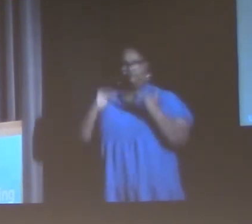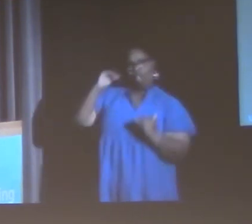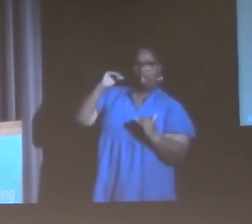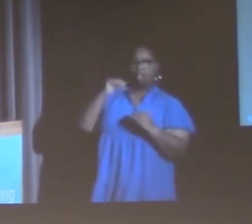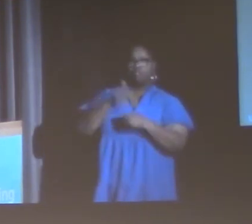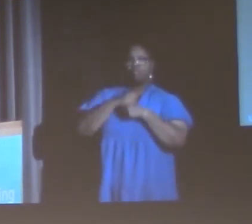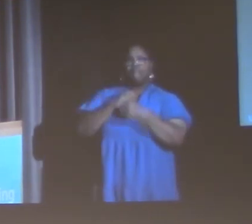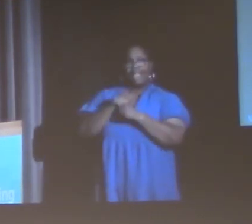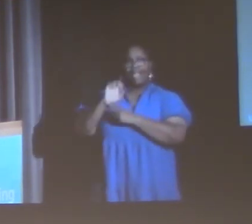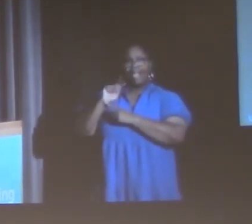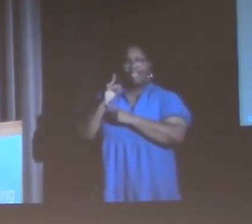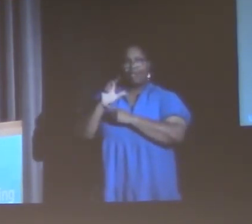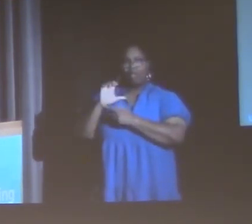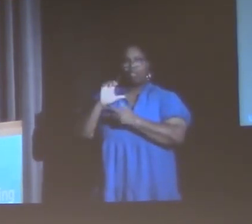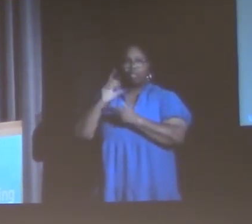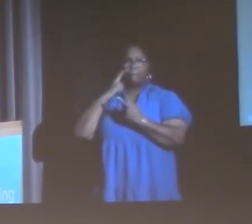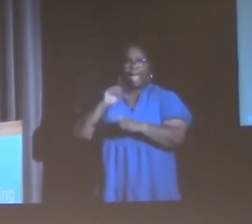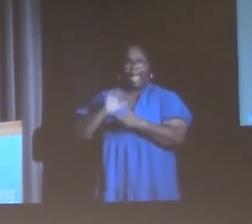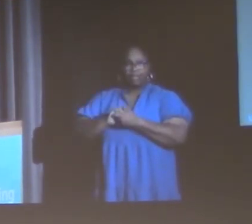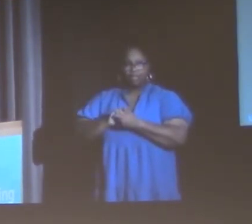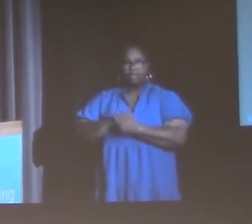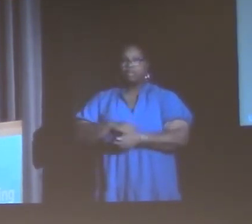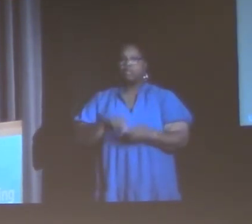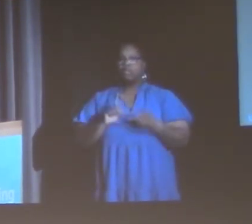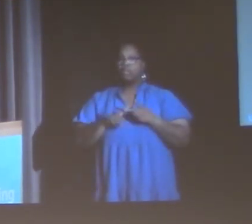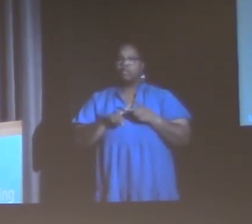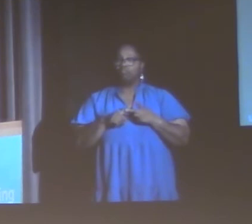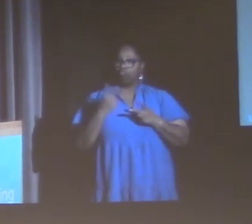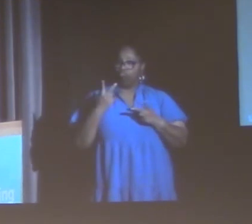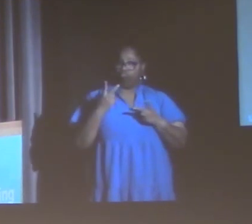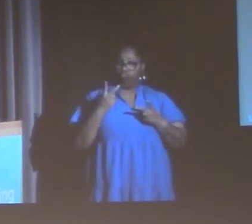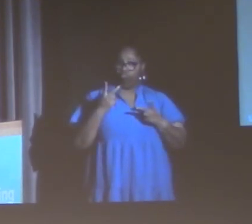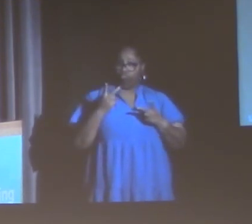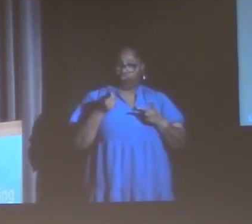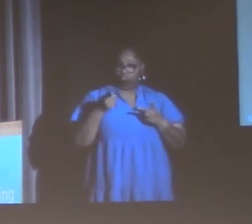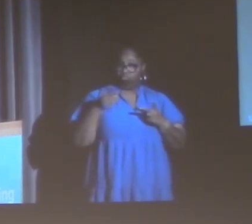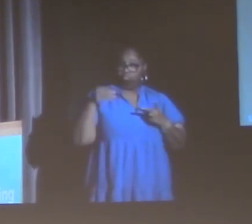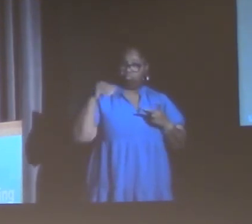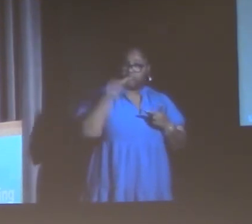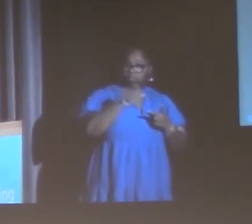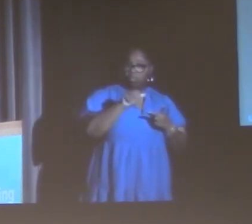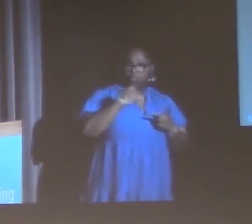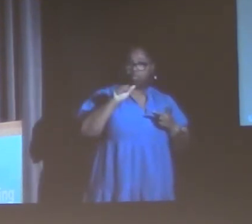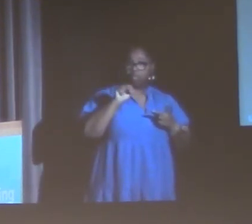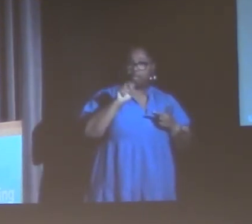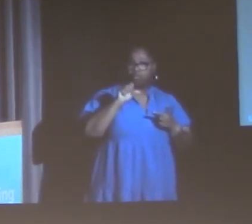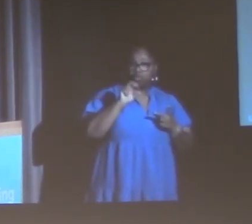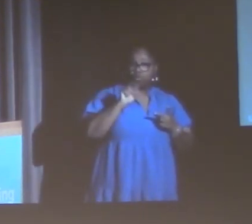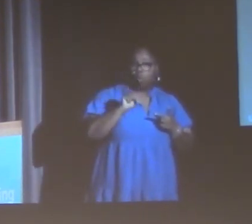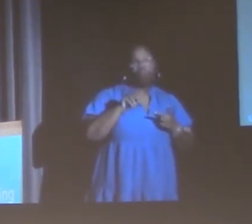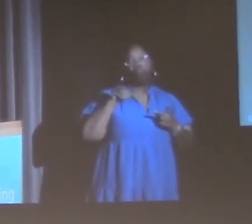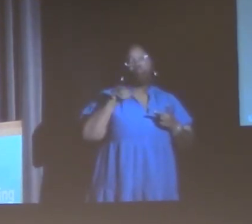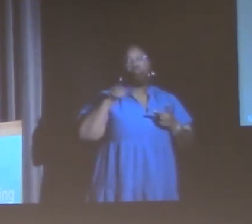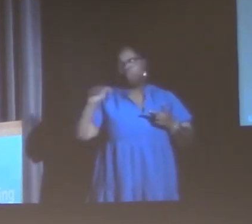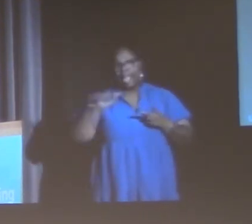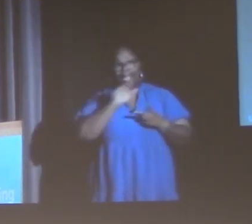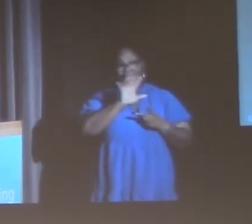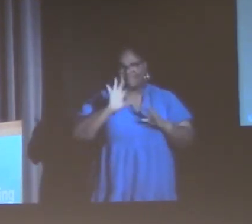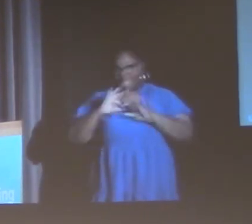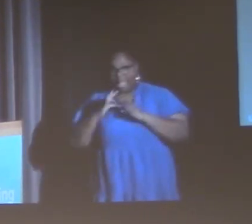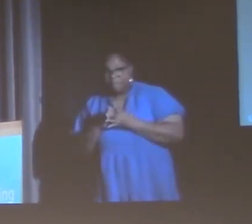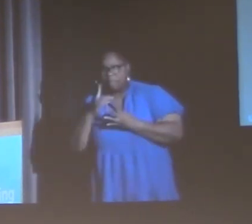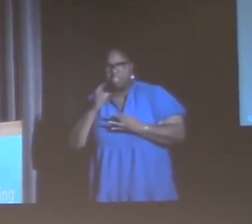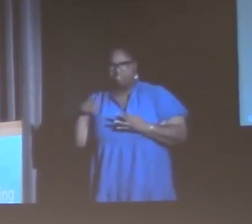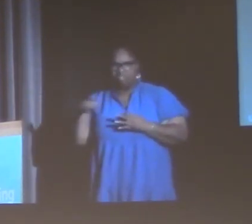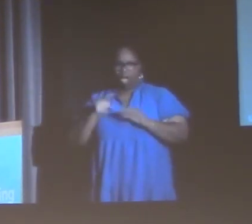pact? And then two, are you compensating Sansón or his family? Because I know they come from an